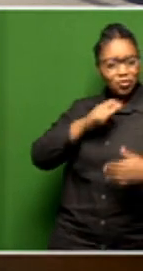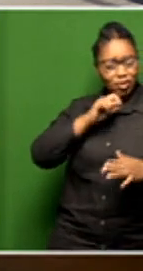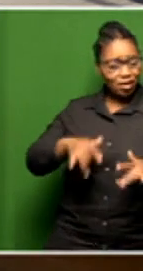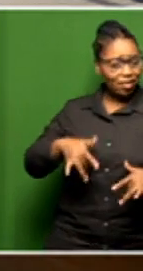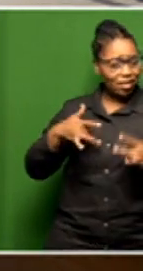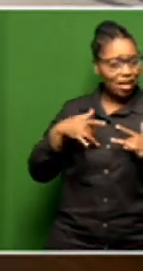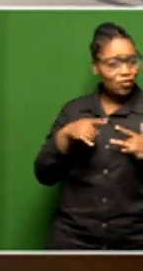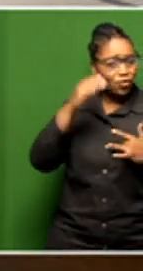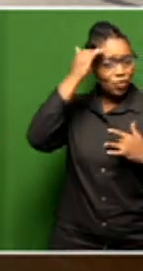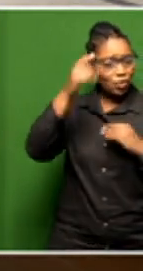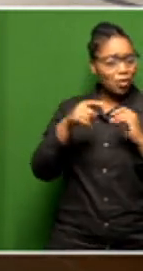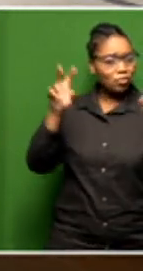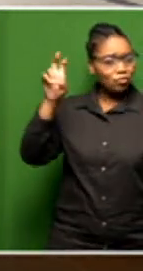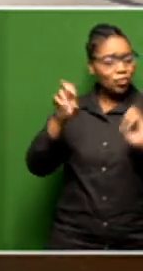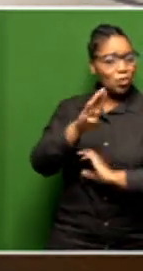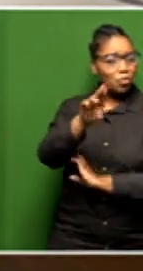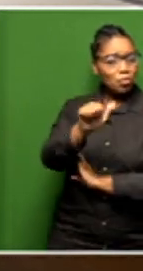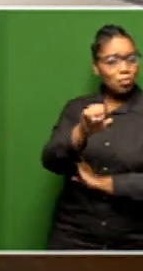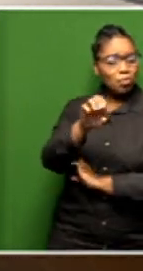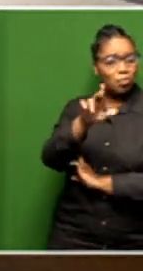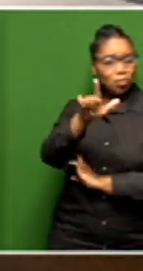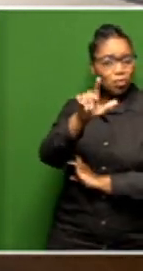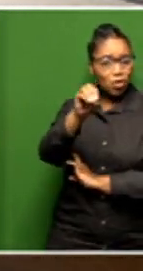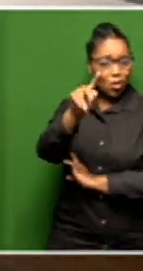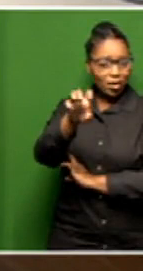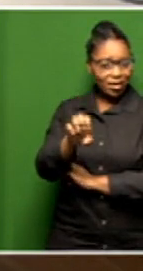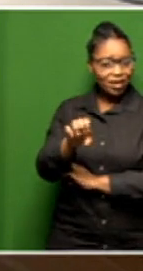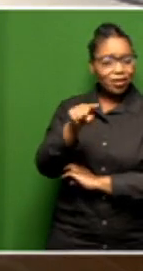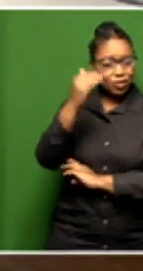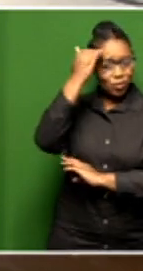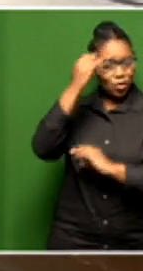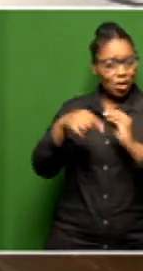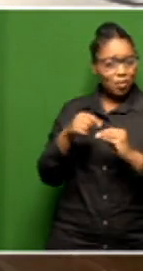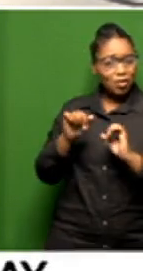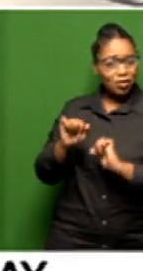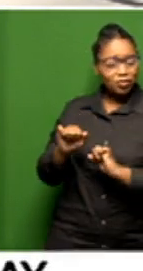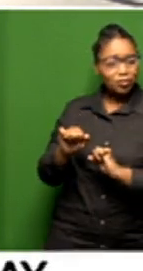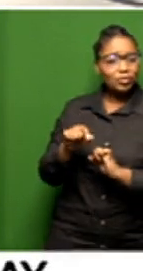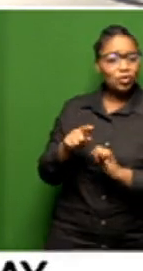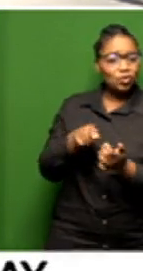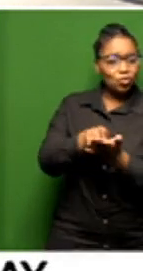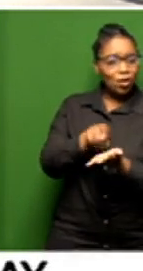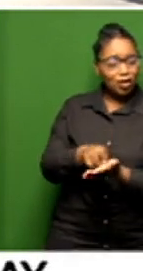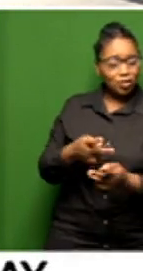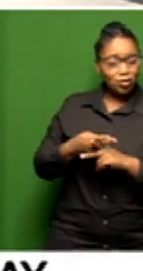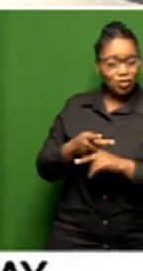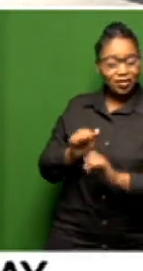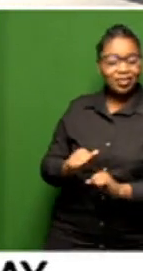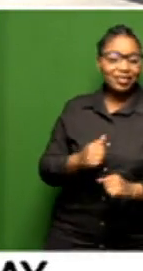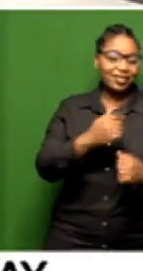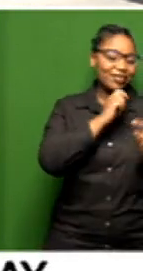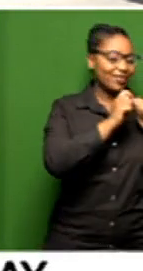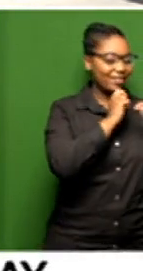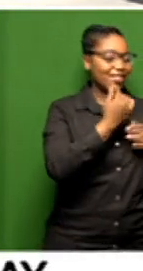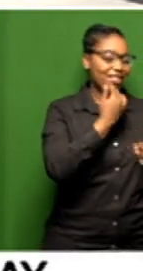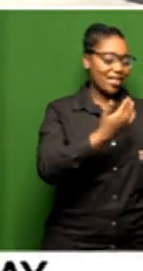Bantu did you know prior to being asked to write this production? Well, actually, not much. Thanks for having me